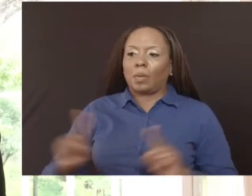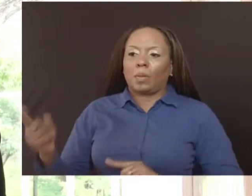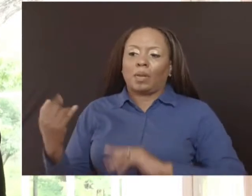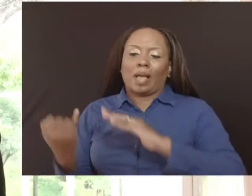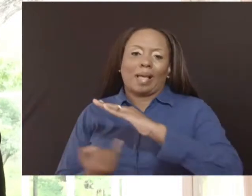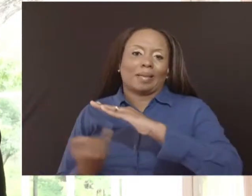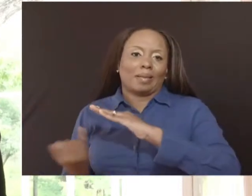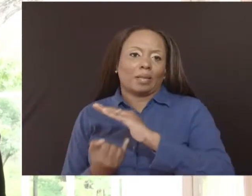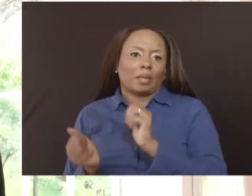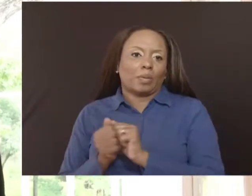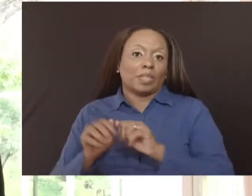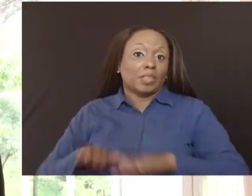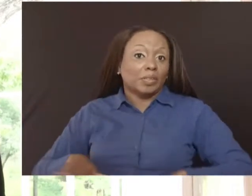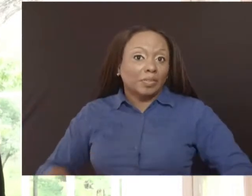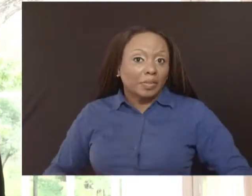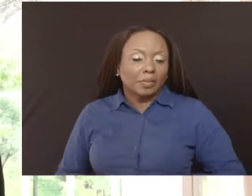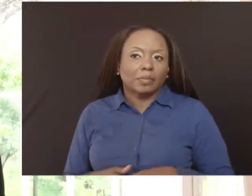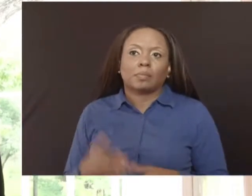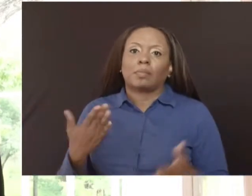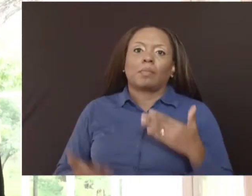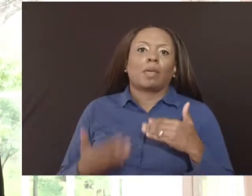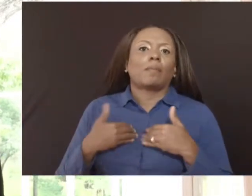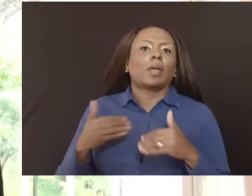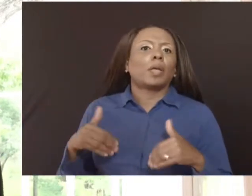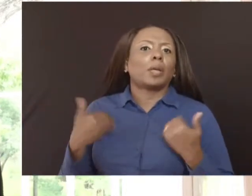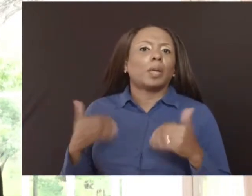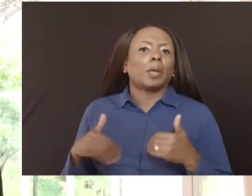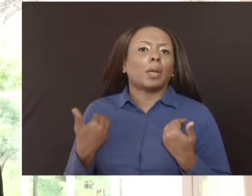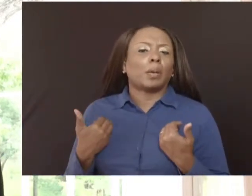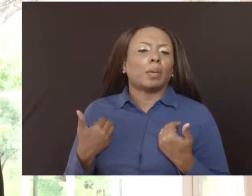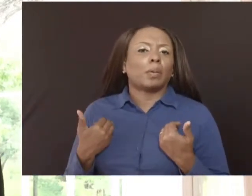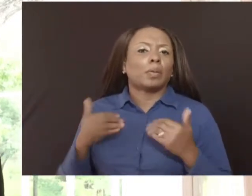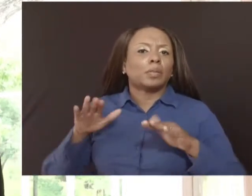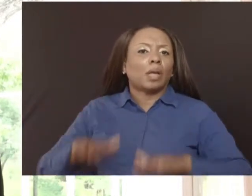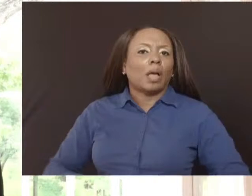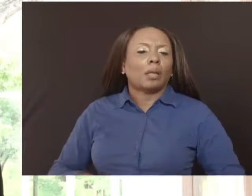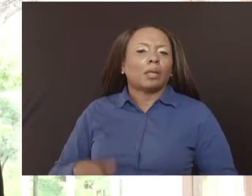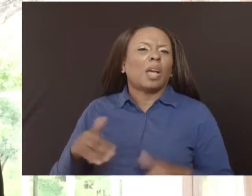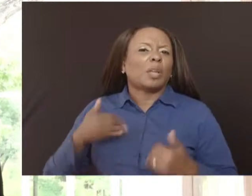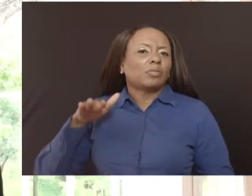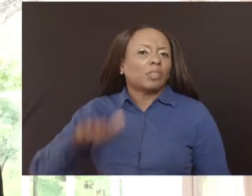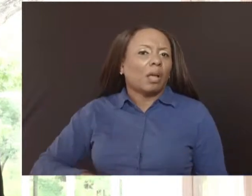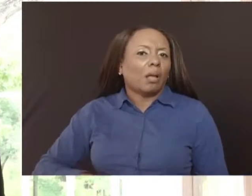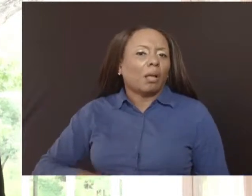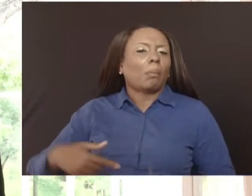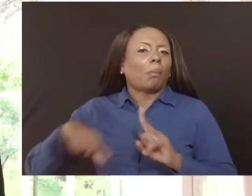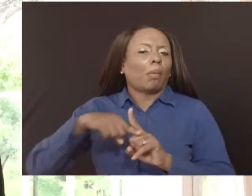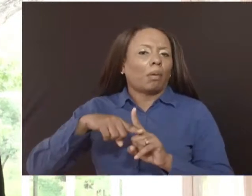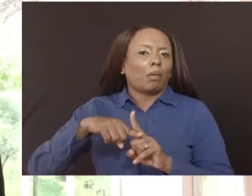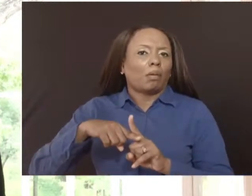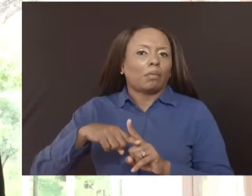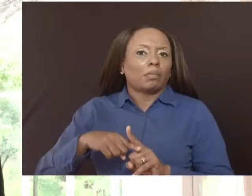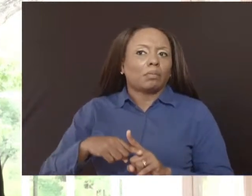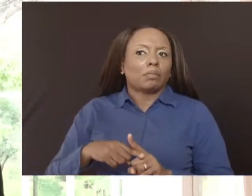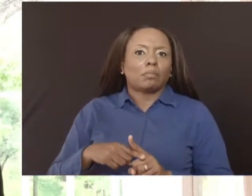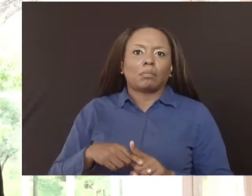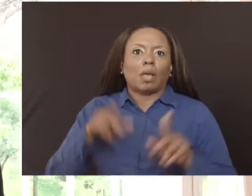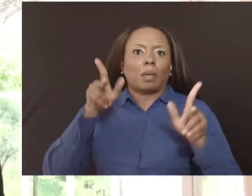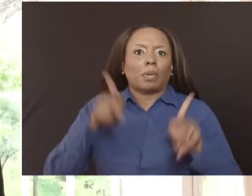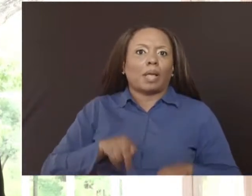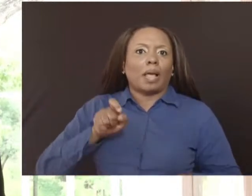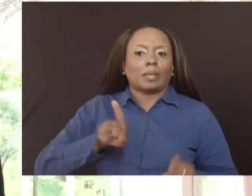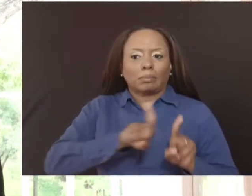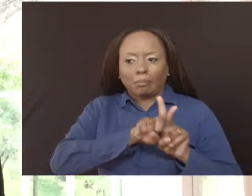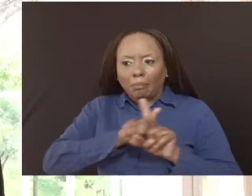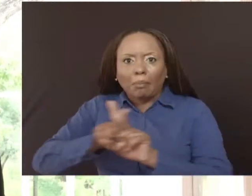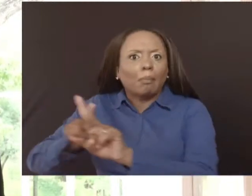instance. You may have a young child and that child tests positive and you have to accompany the child. Their concern